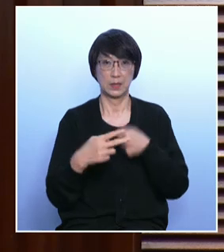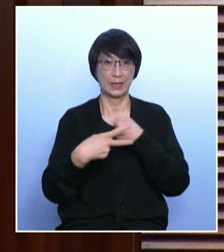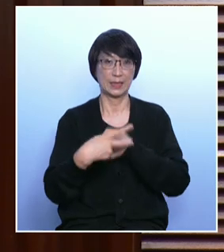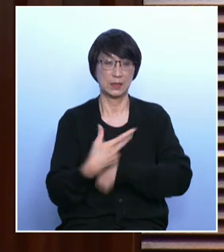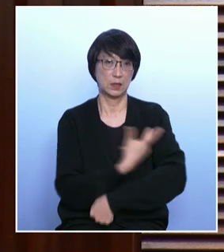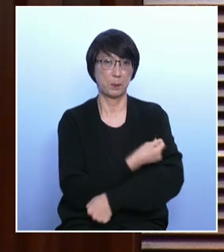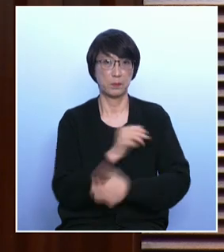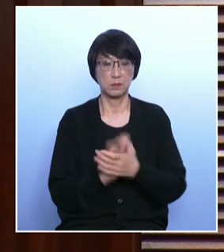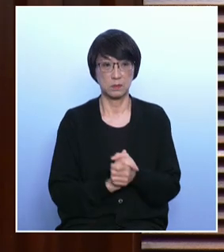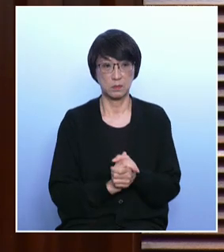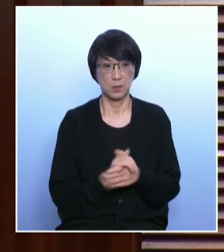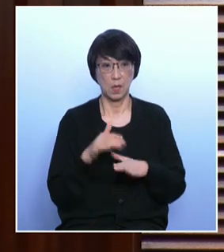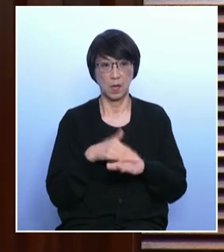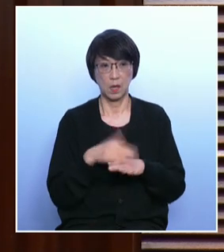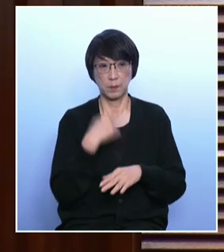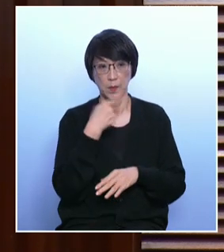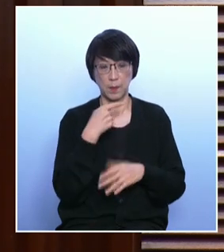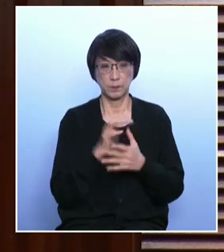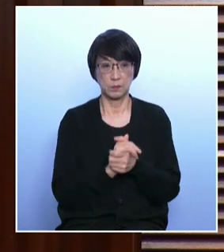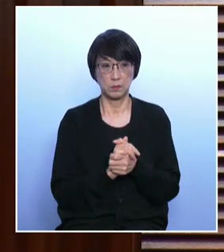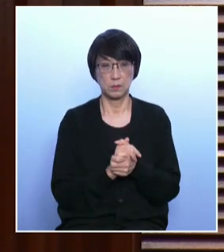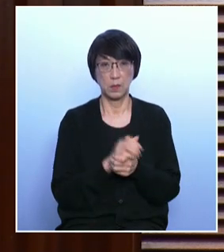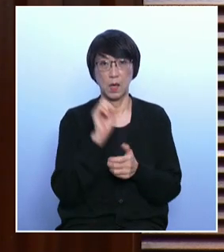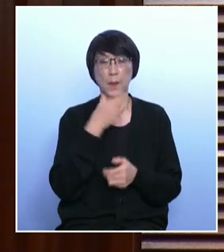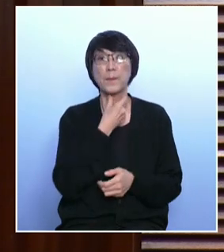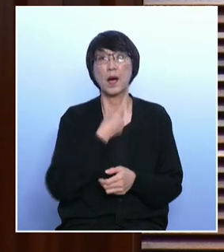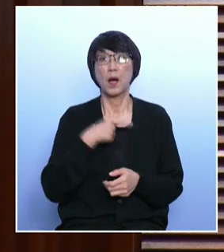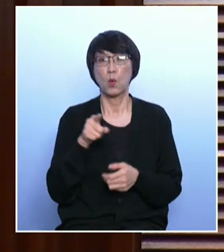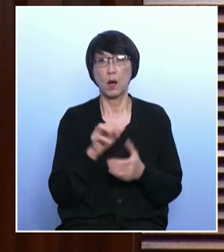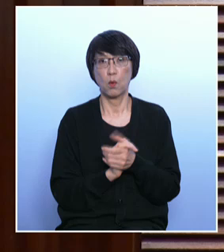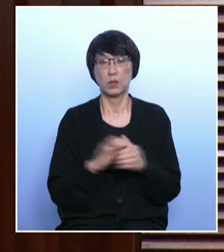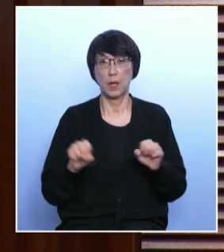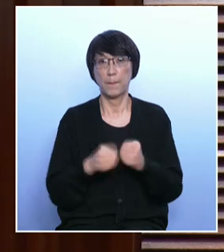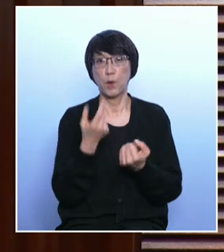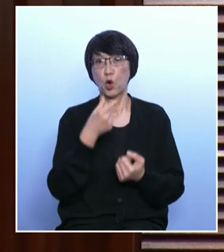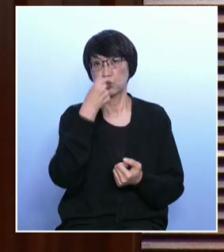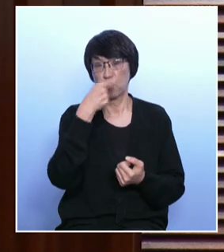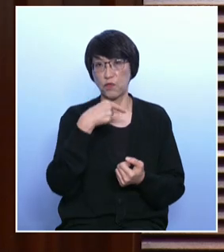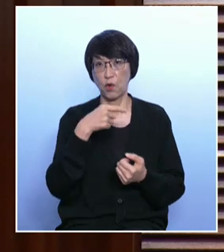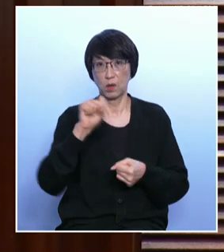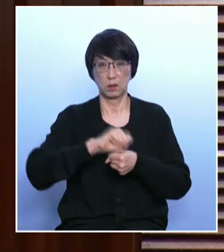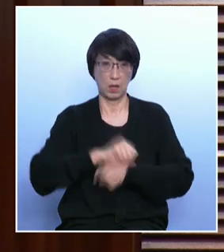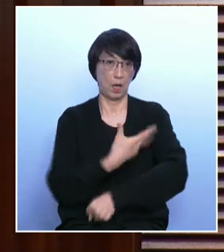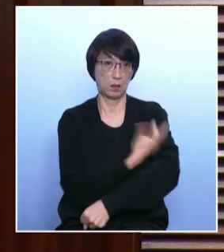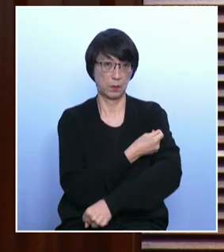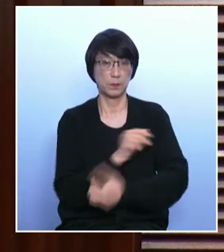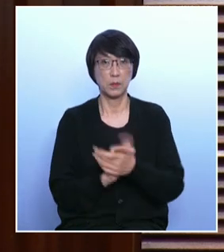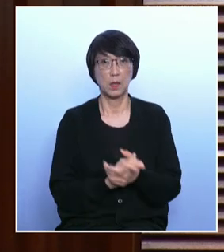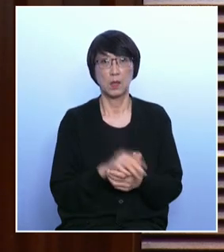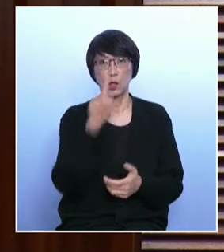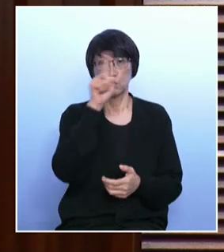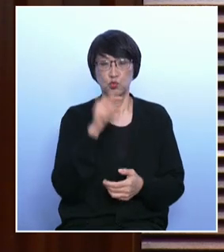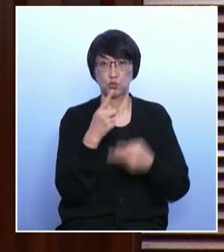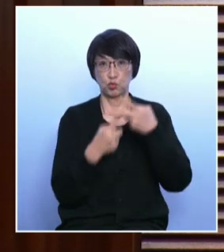need to receive the first dose of the HPV immunization, and the second dose